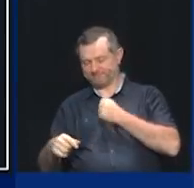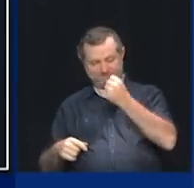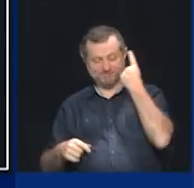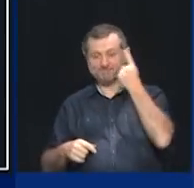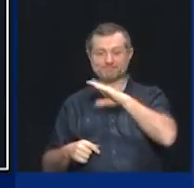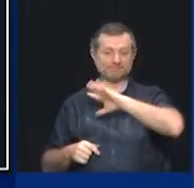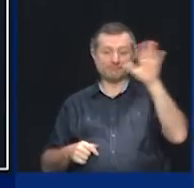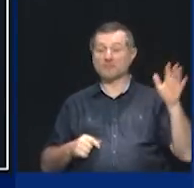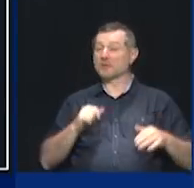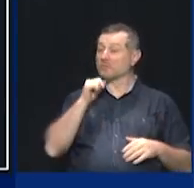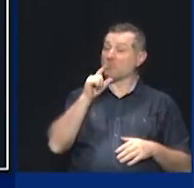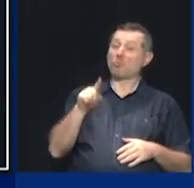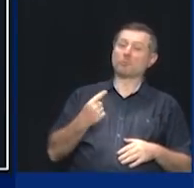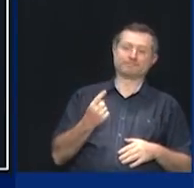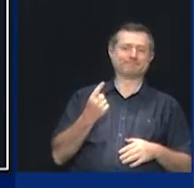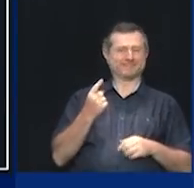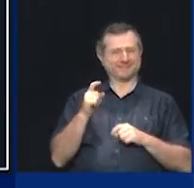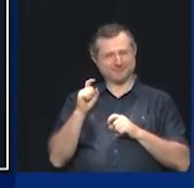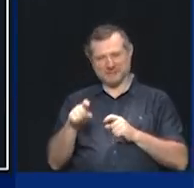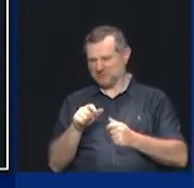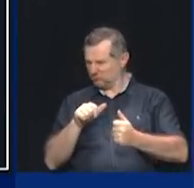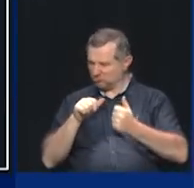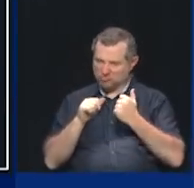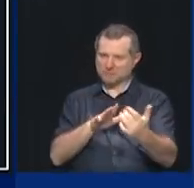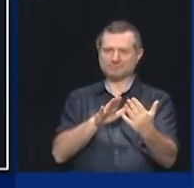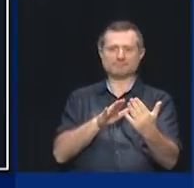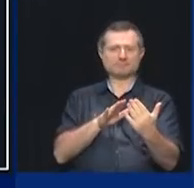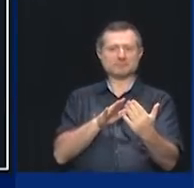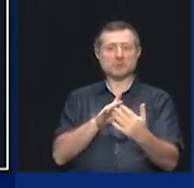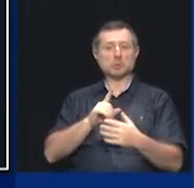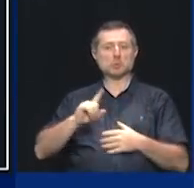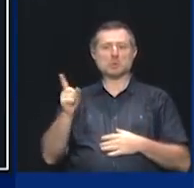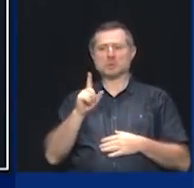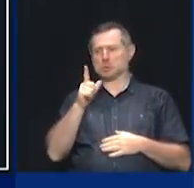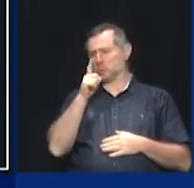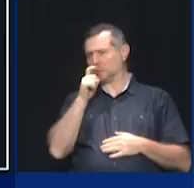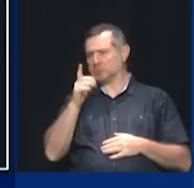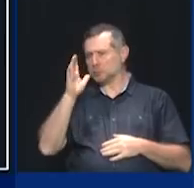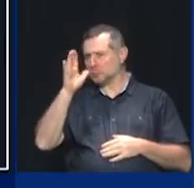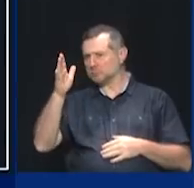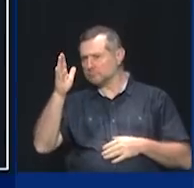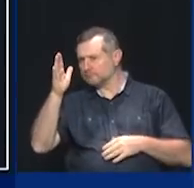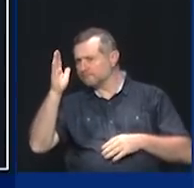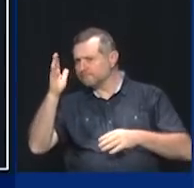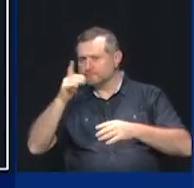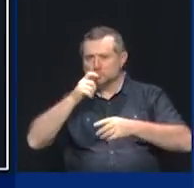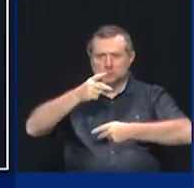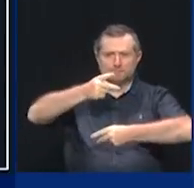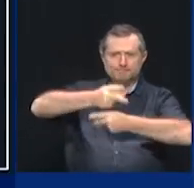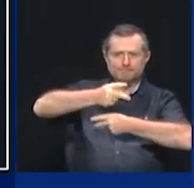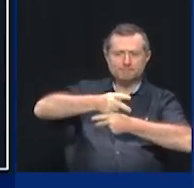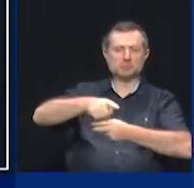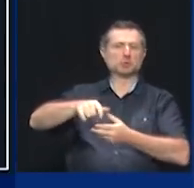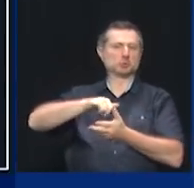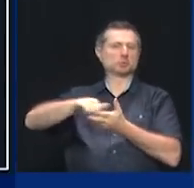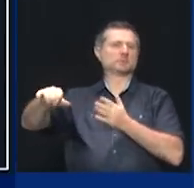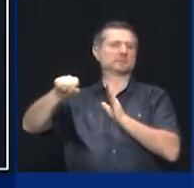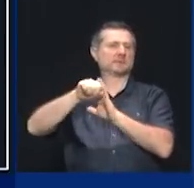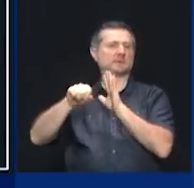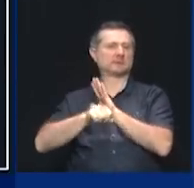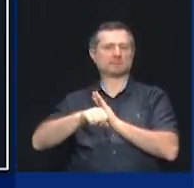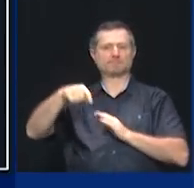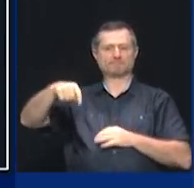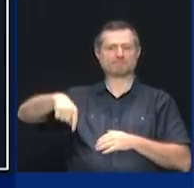to step up and somebody has to address it. And the place that should step up and address it is the state of New York, and we should do it comprehensively